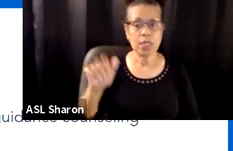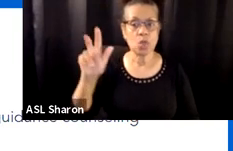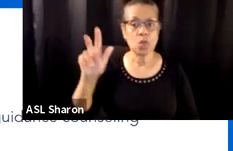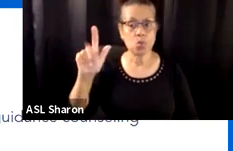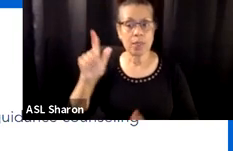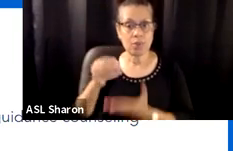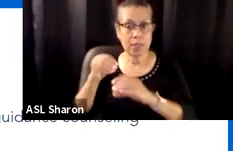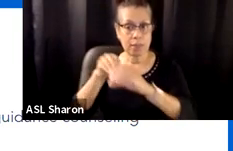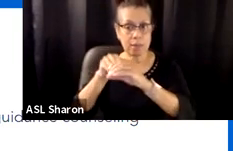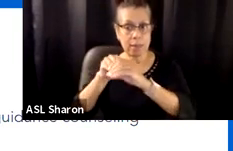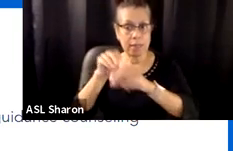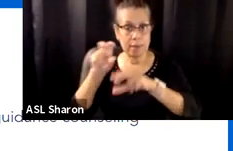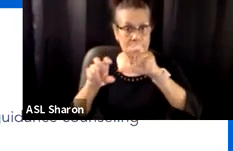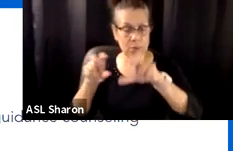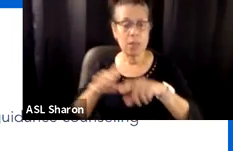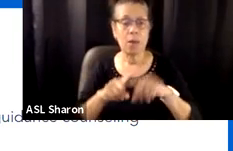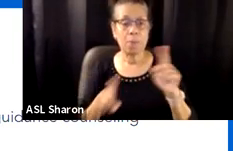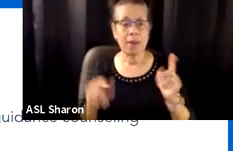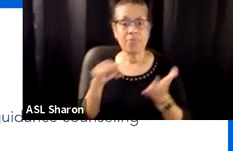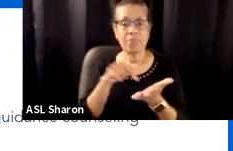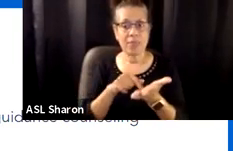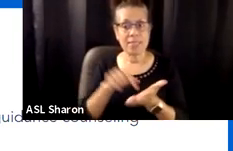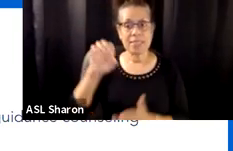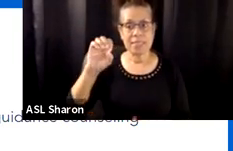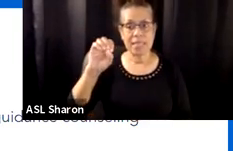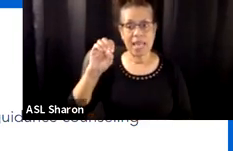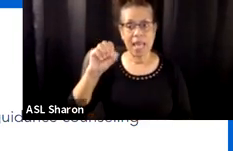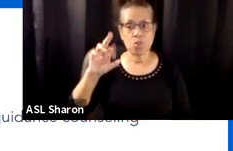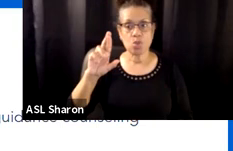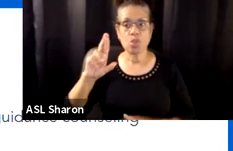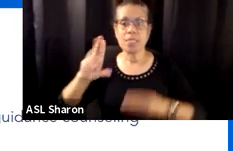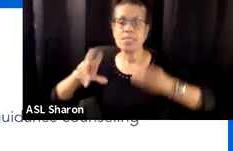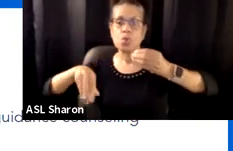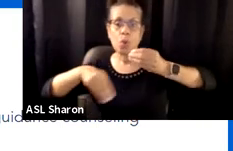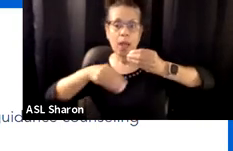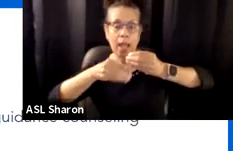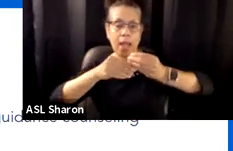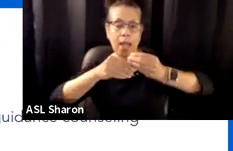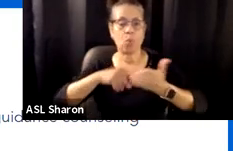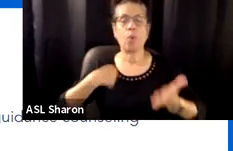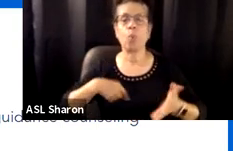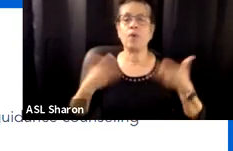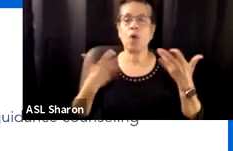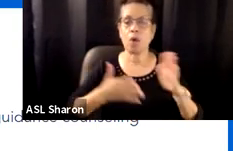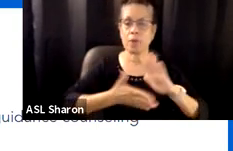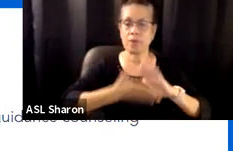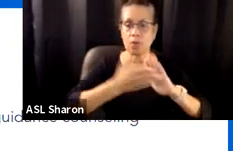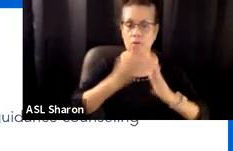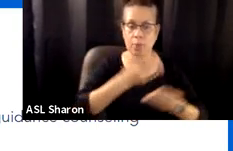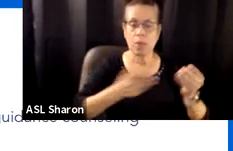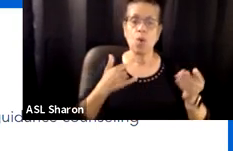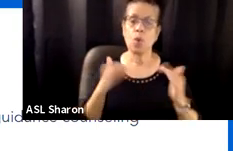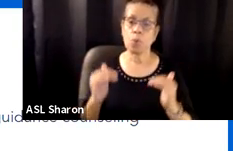cases the sr funding is meant to be a complement of the operating investments that we will or have already made to make sure that we have high quality